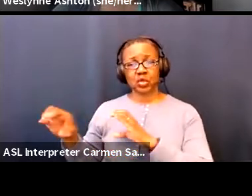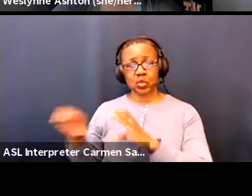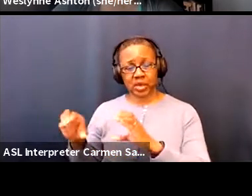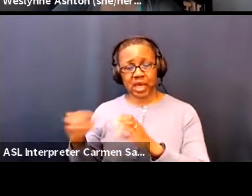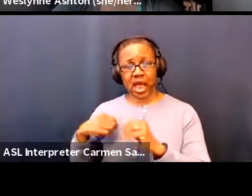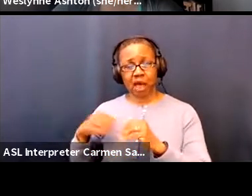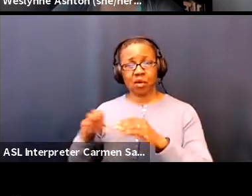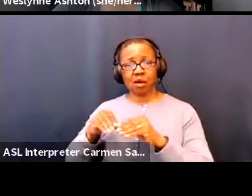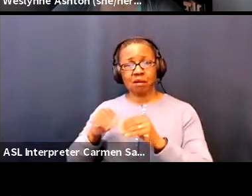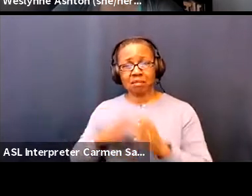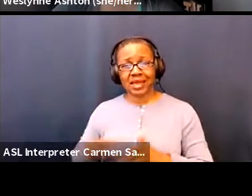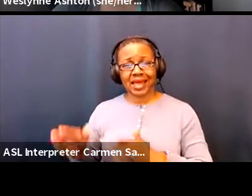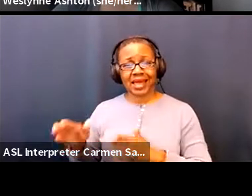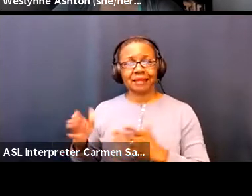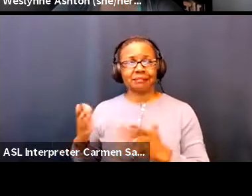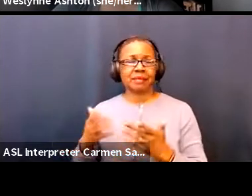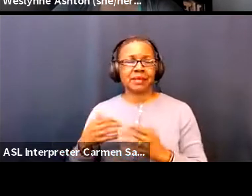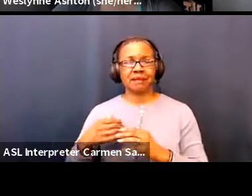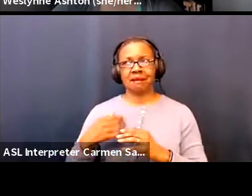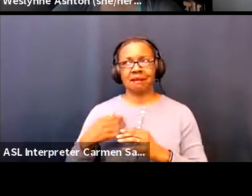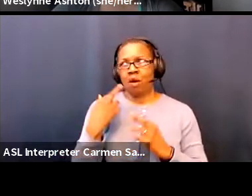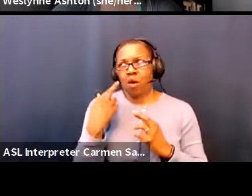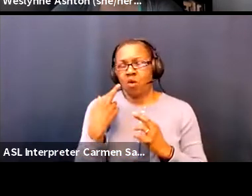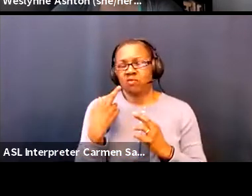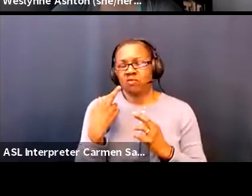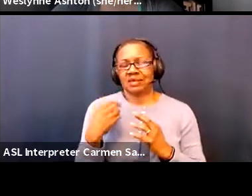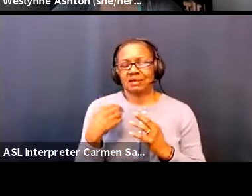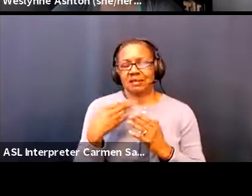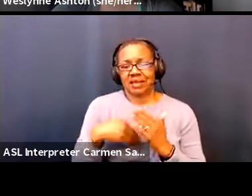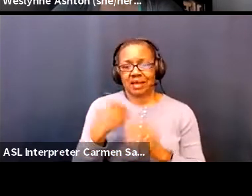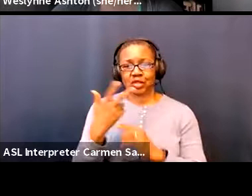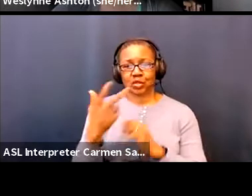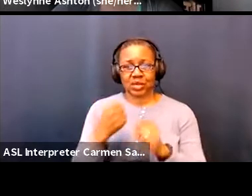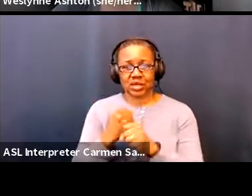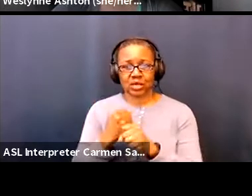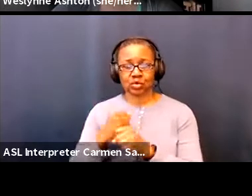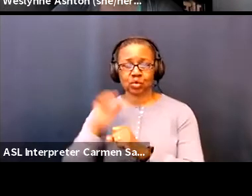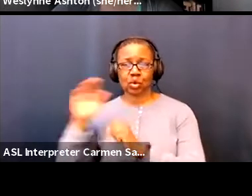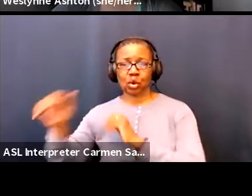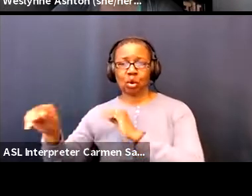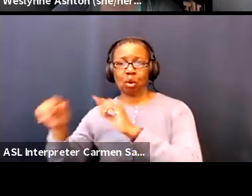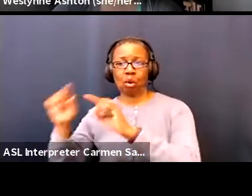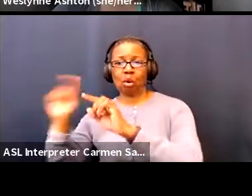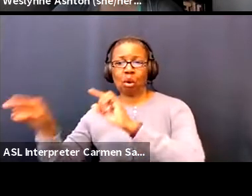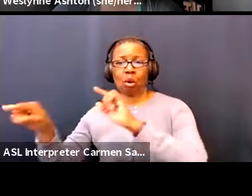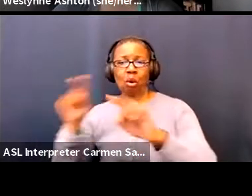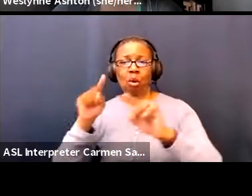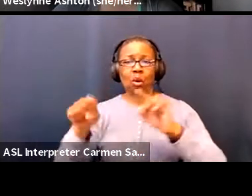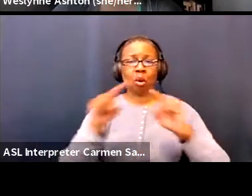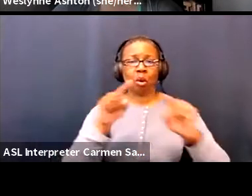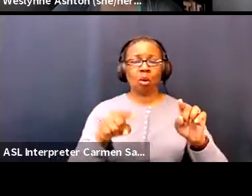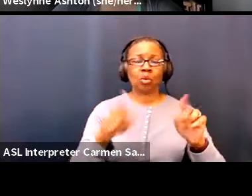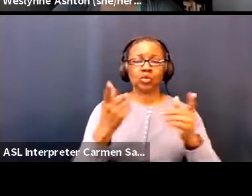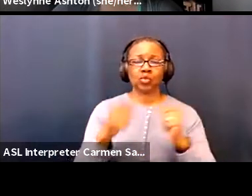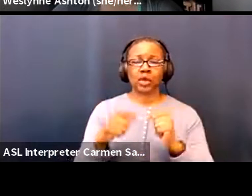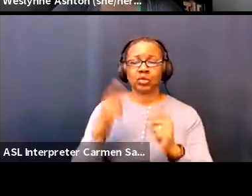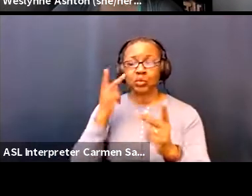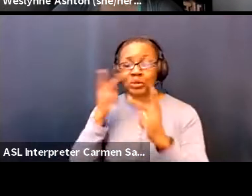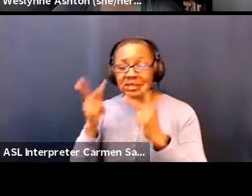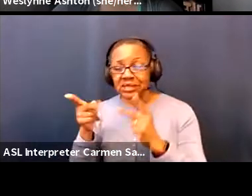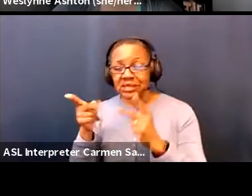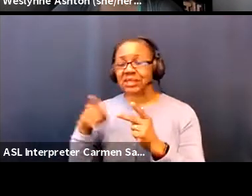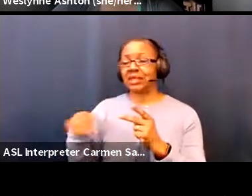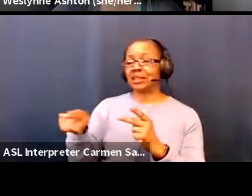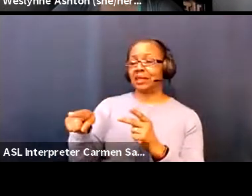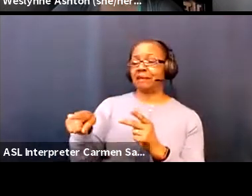get out in the next, hopefully the next 3 years, to be actually exploring many of these producers, working